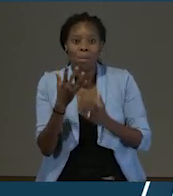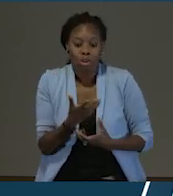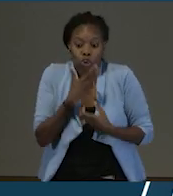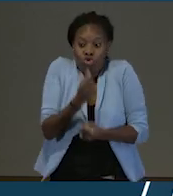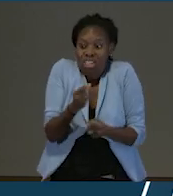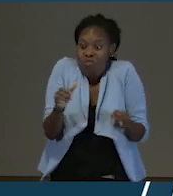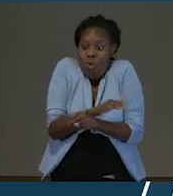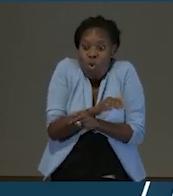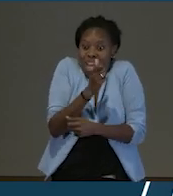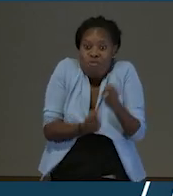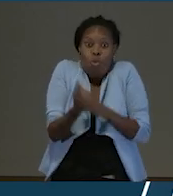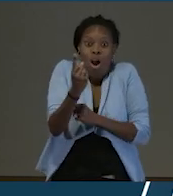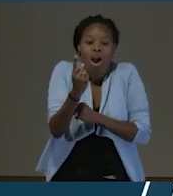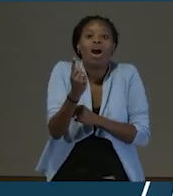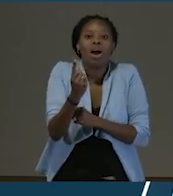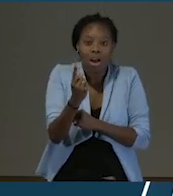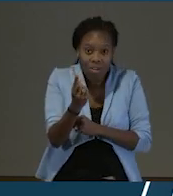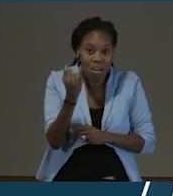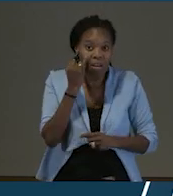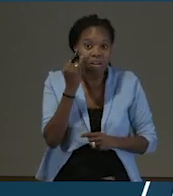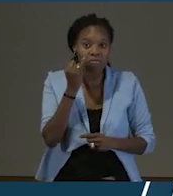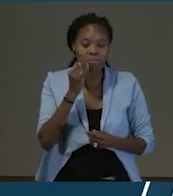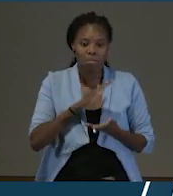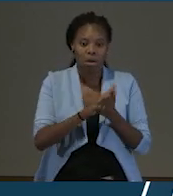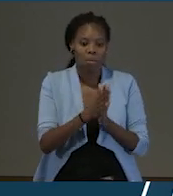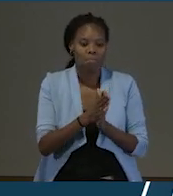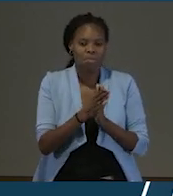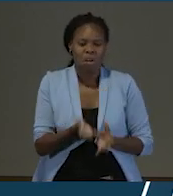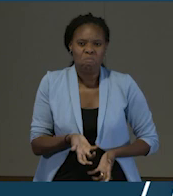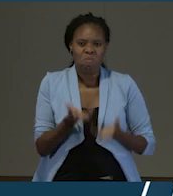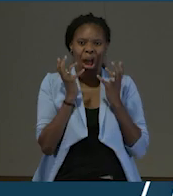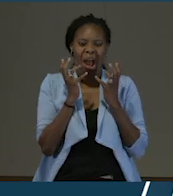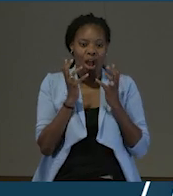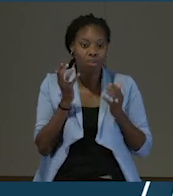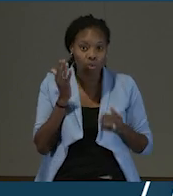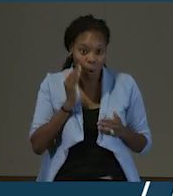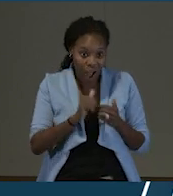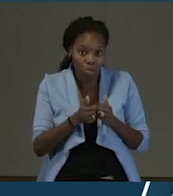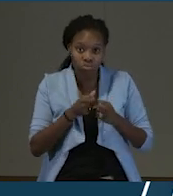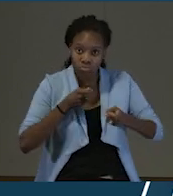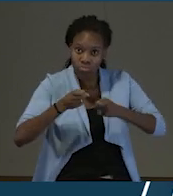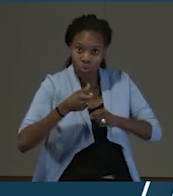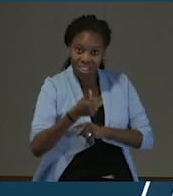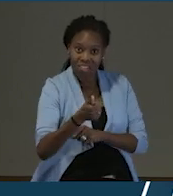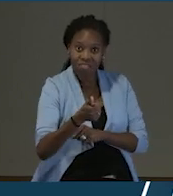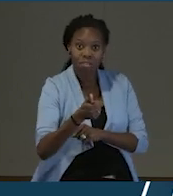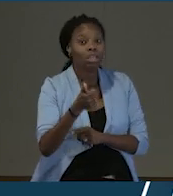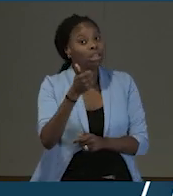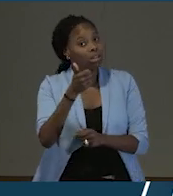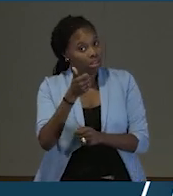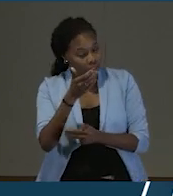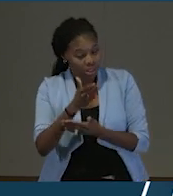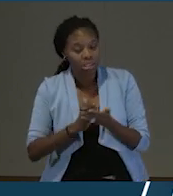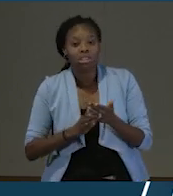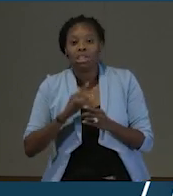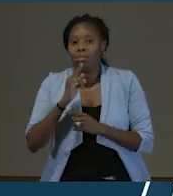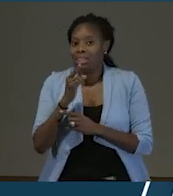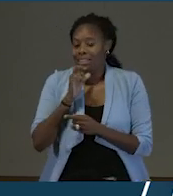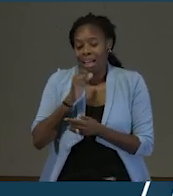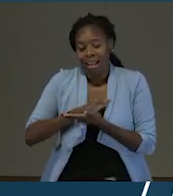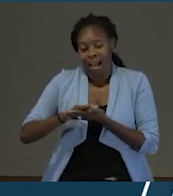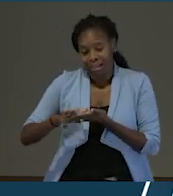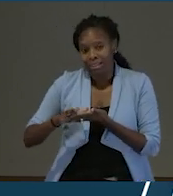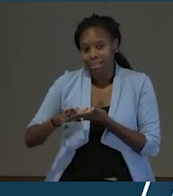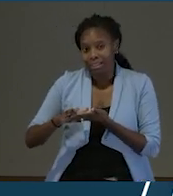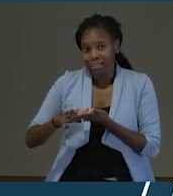how to deal with angry or aggressive situations? Not every kid on the playground is nice, right? Are they able